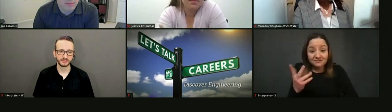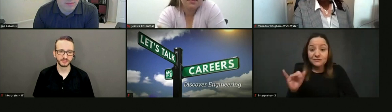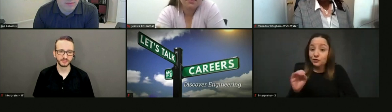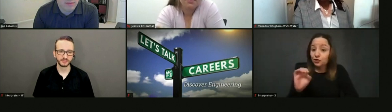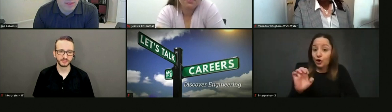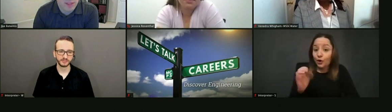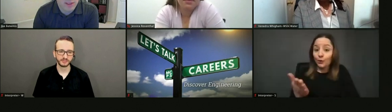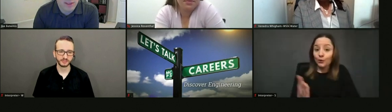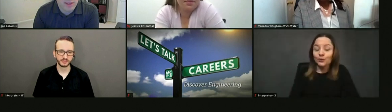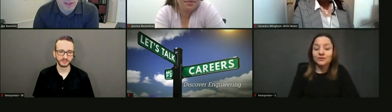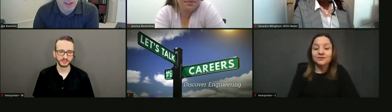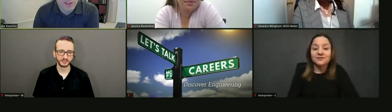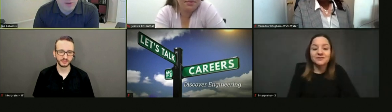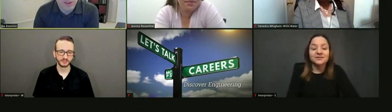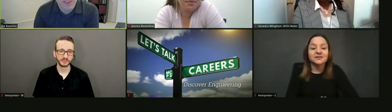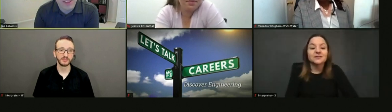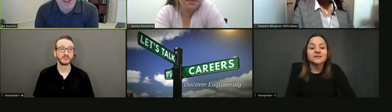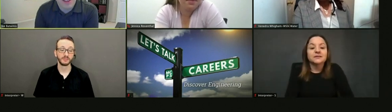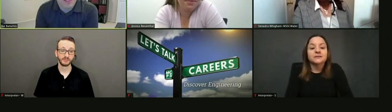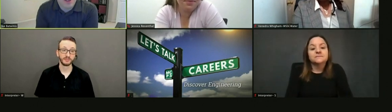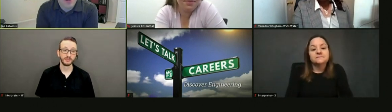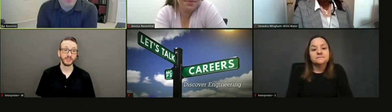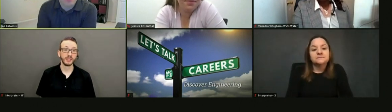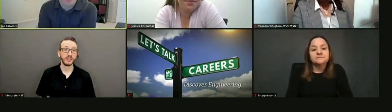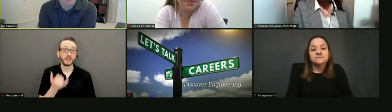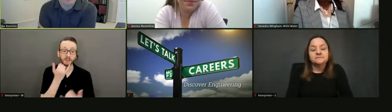off? So I'd say